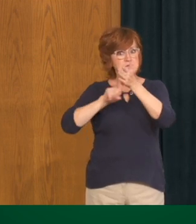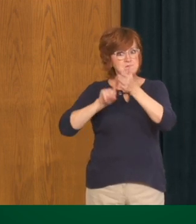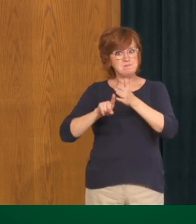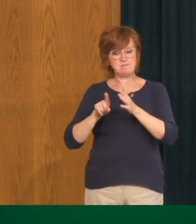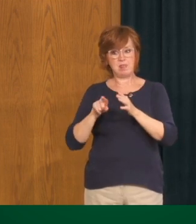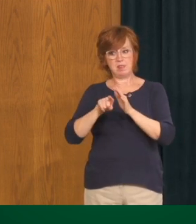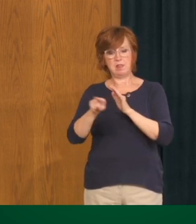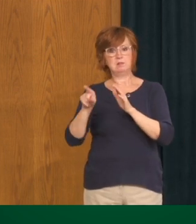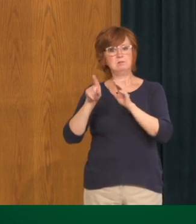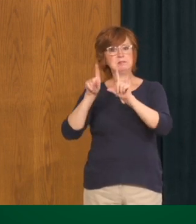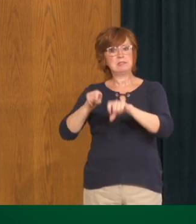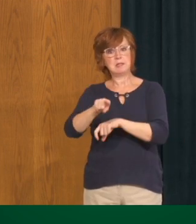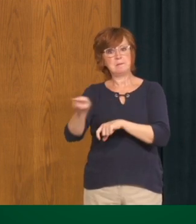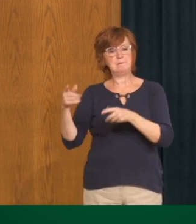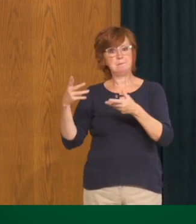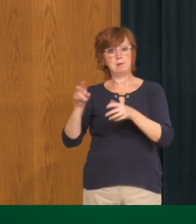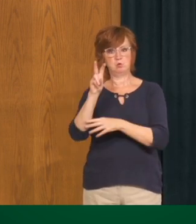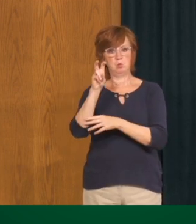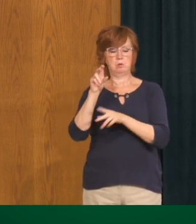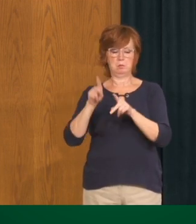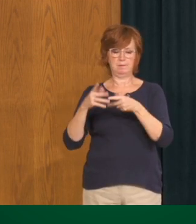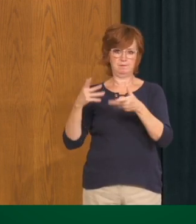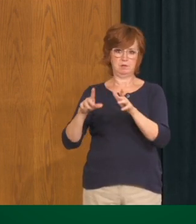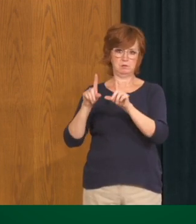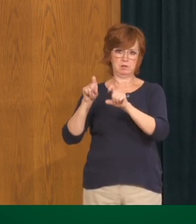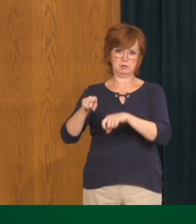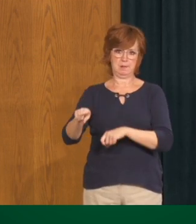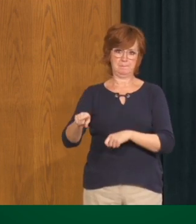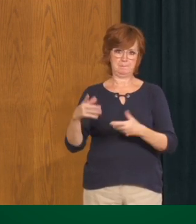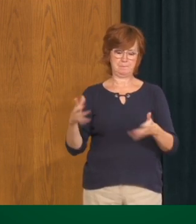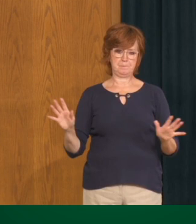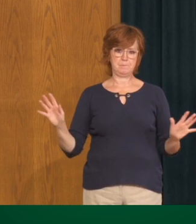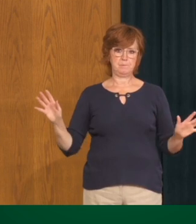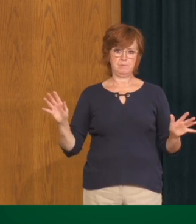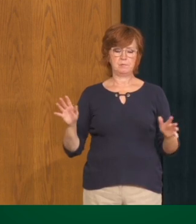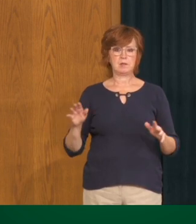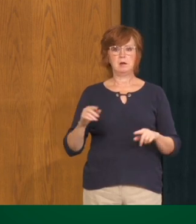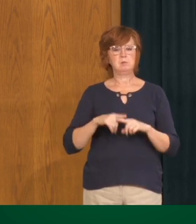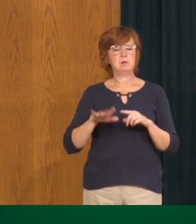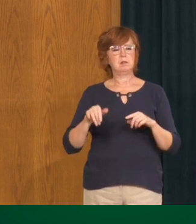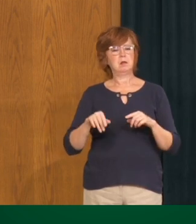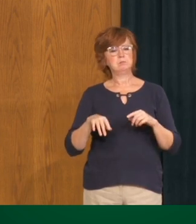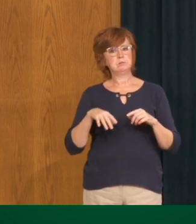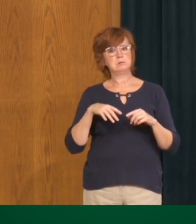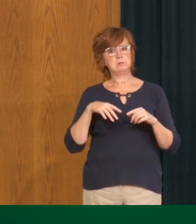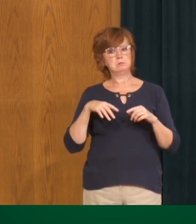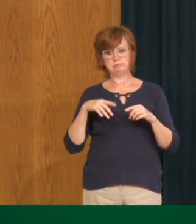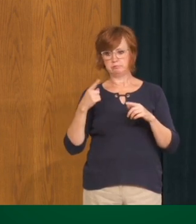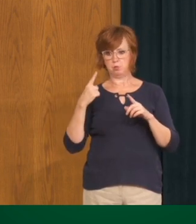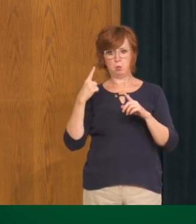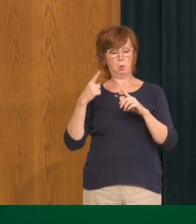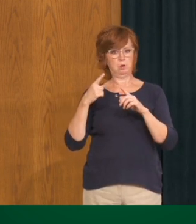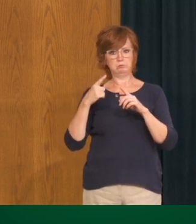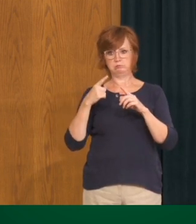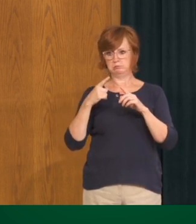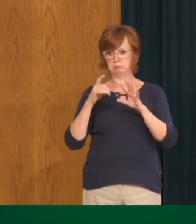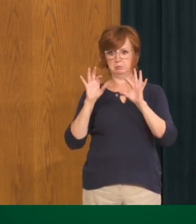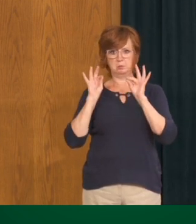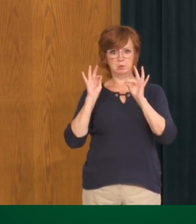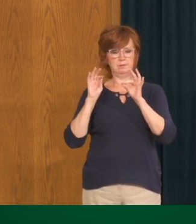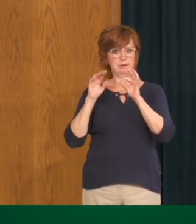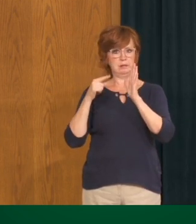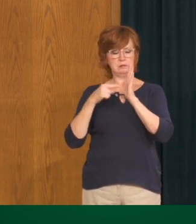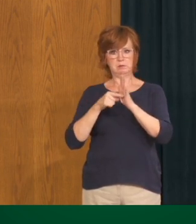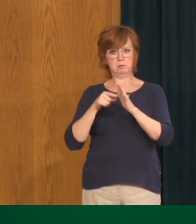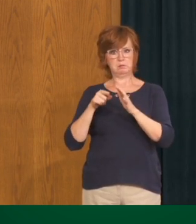is contained. And I think this is just an example that clusters do happen in workplaces, and they are managed. And